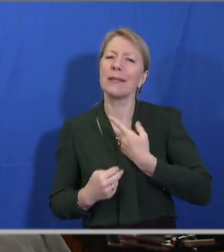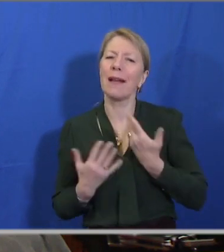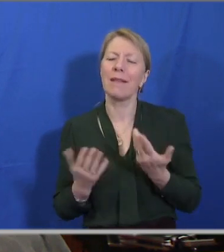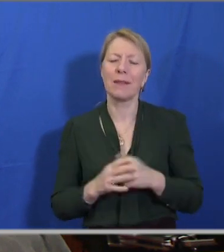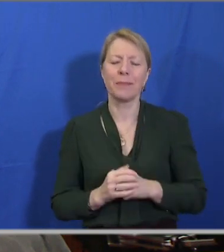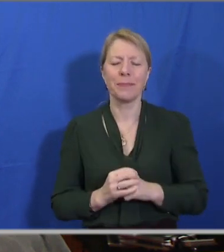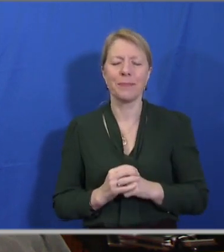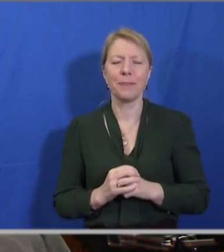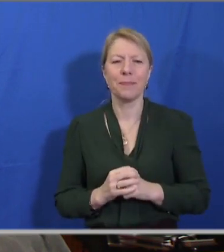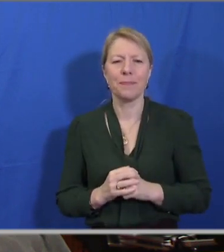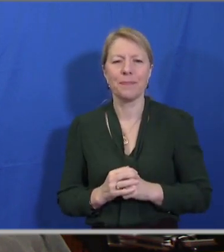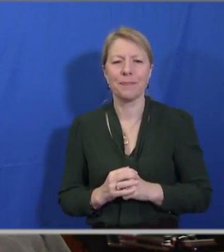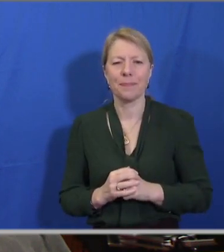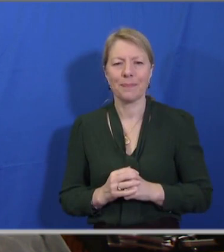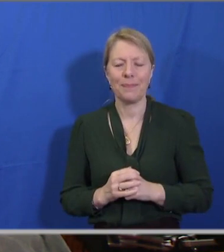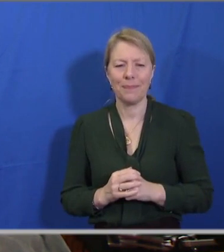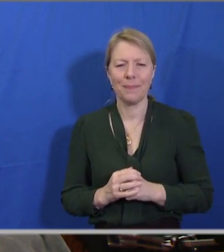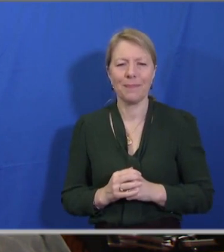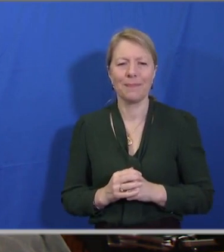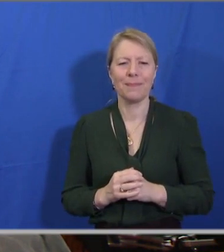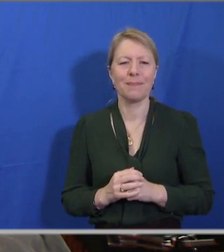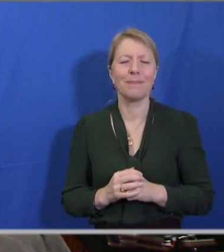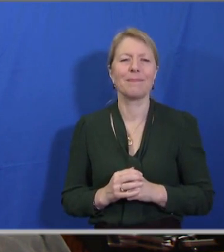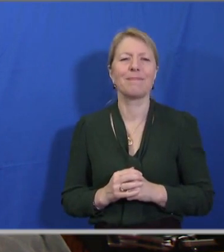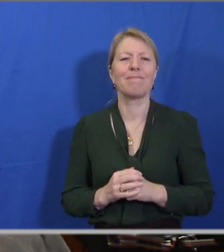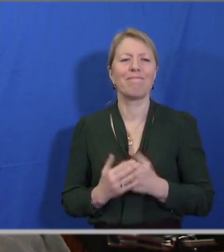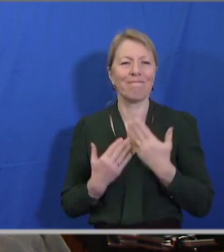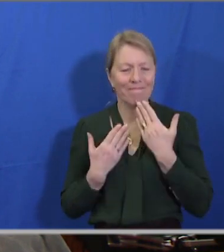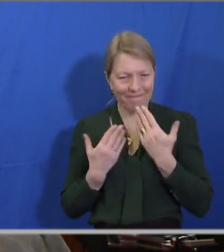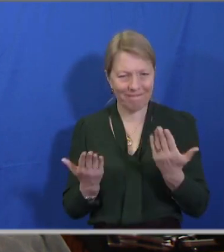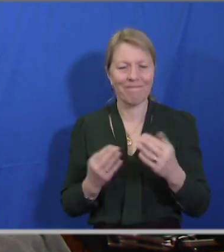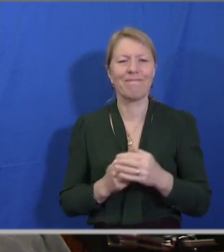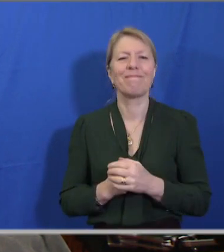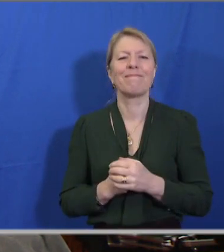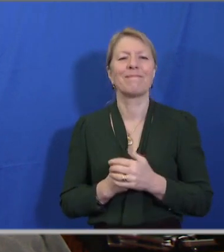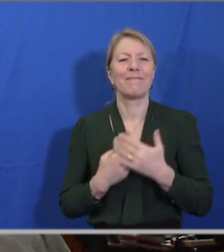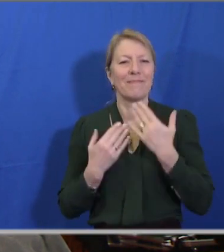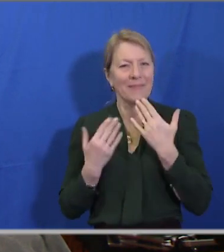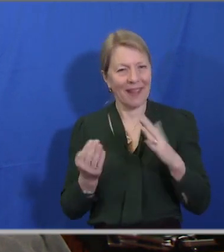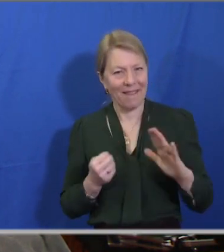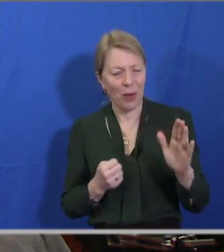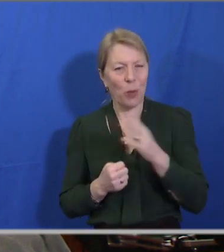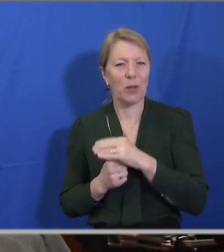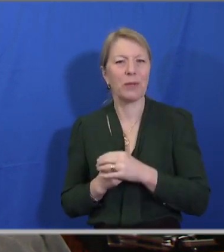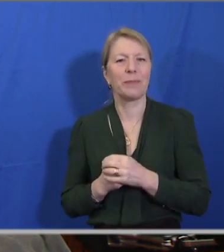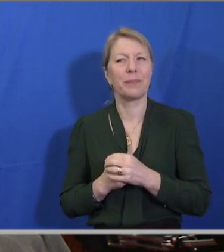you, and thank everybody, Chair, Deputy Chair, for this today. It's been well